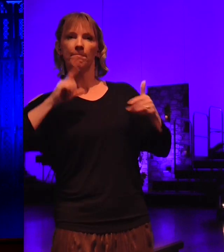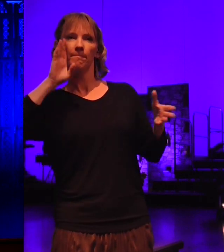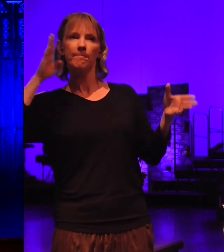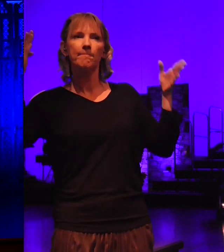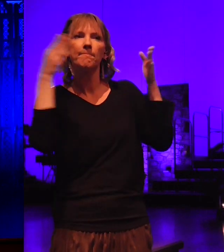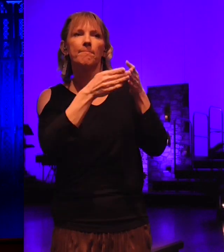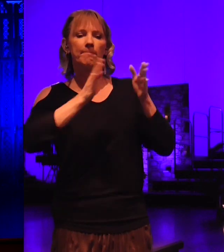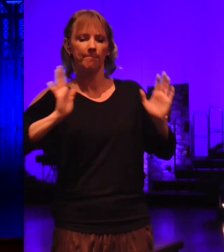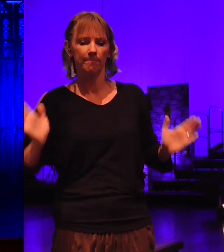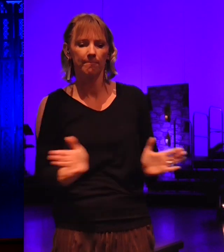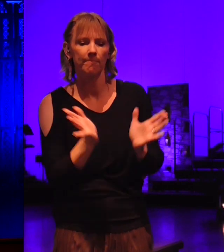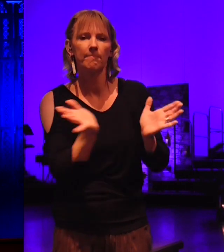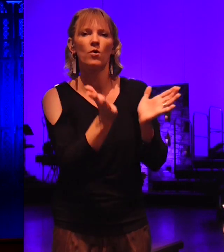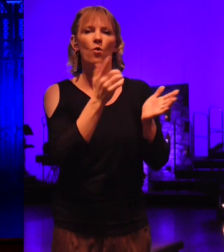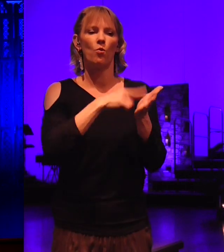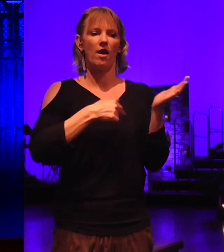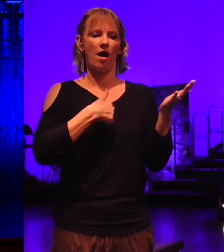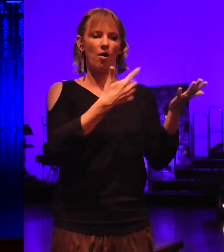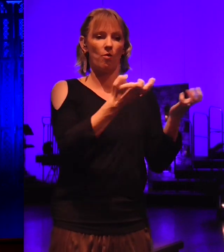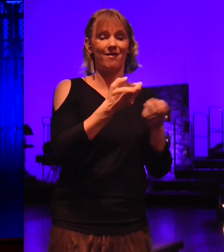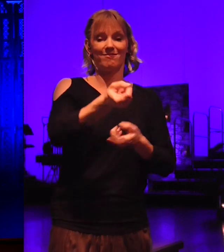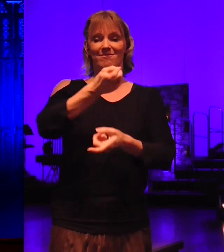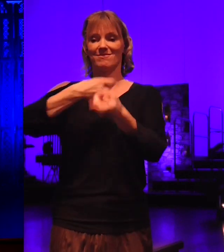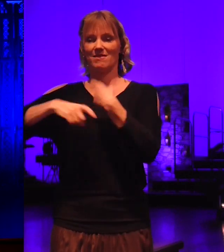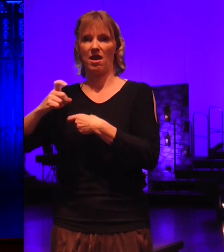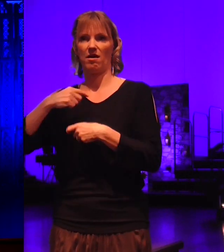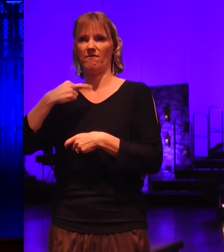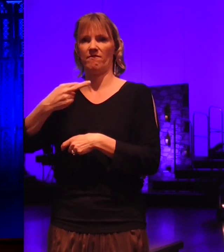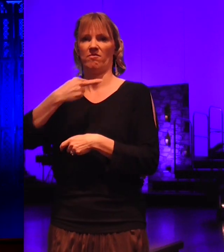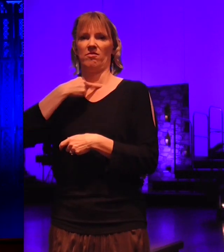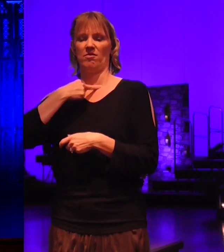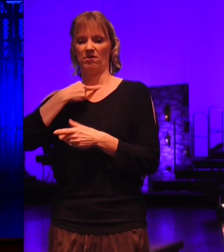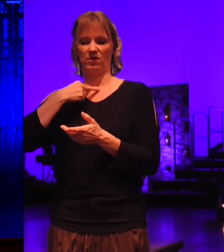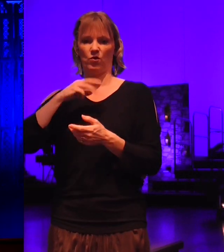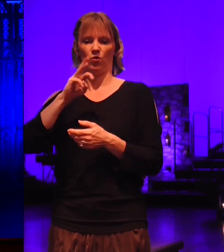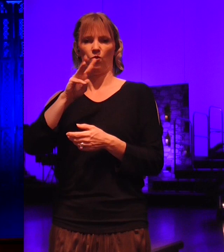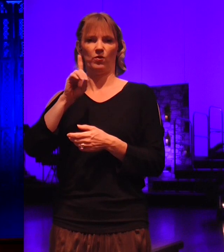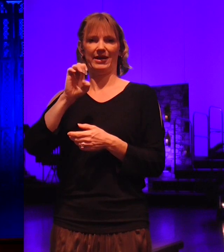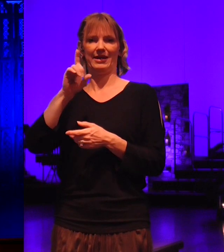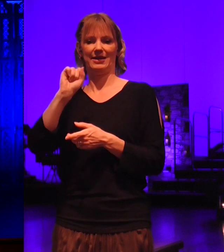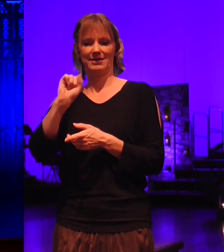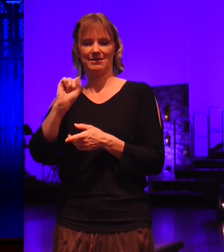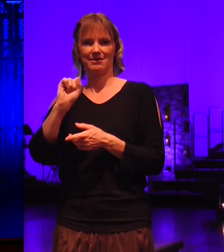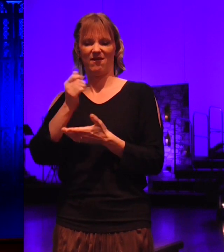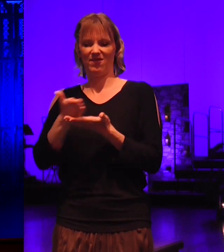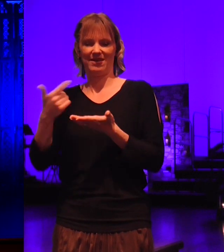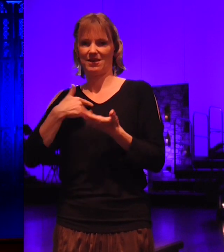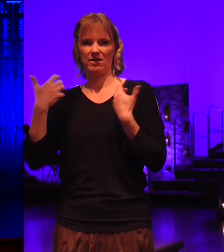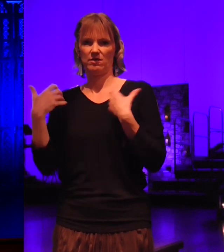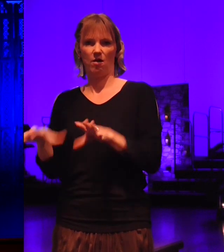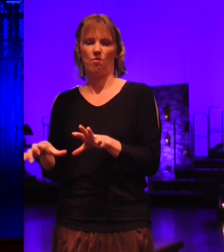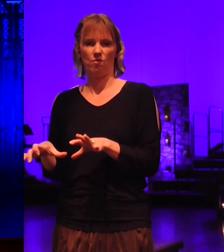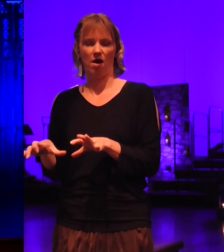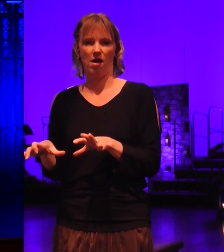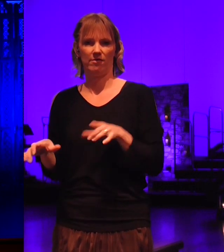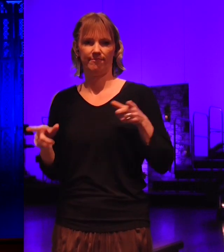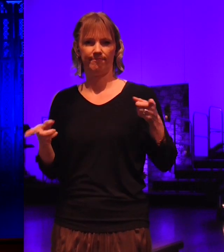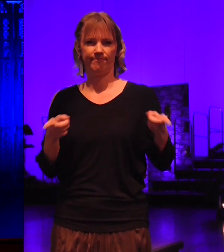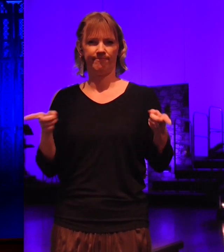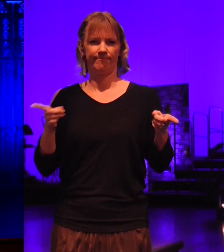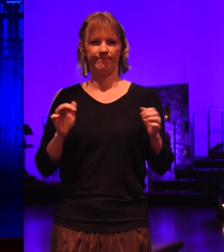nurturing what I want instead of getting caught up in the weeds of what I don't want?